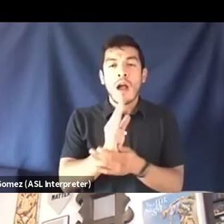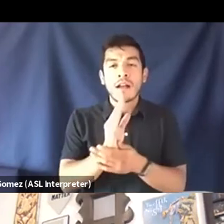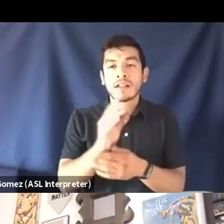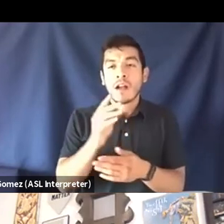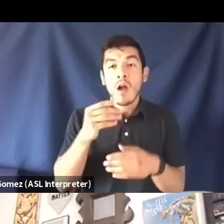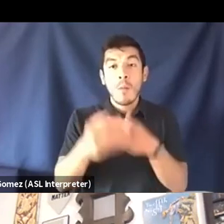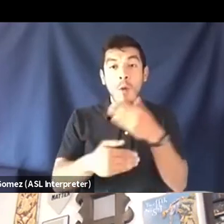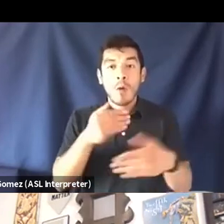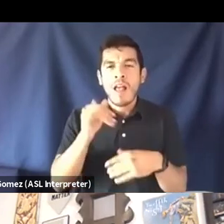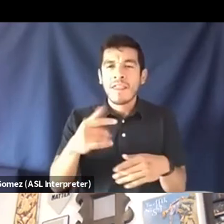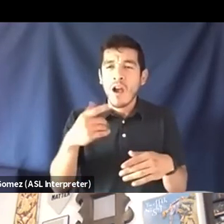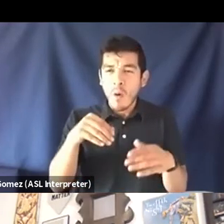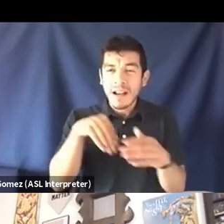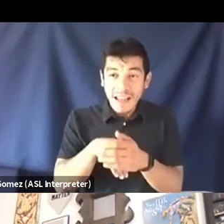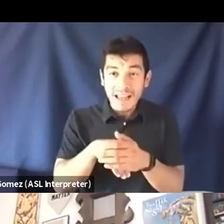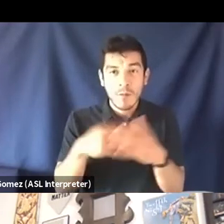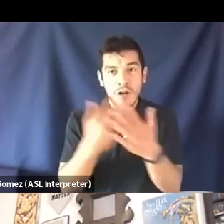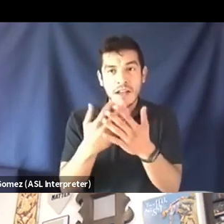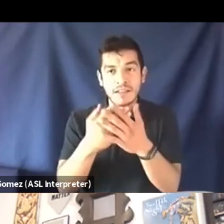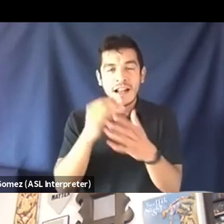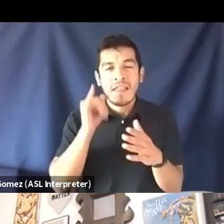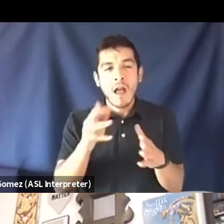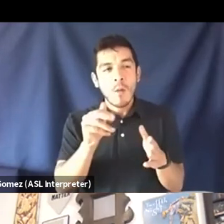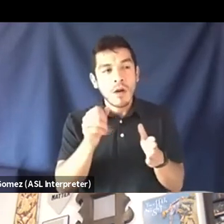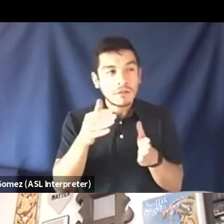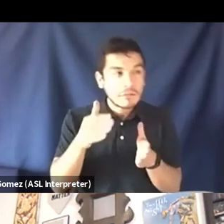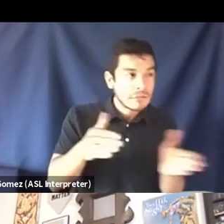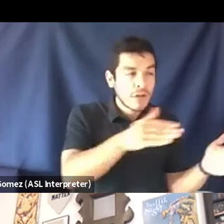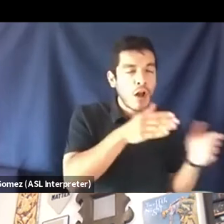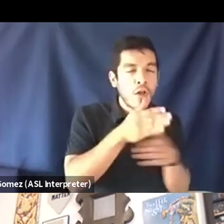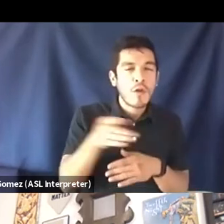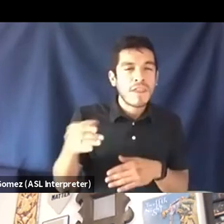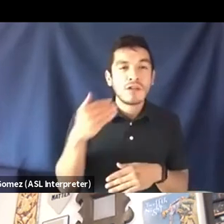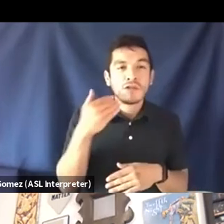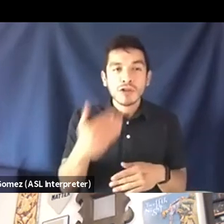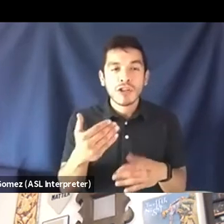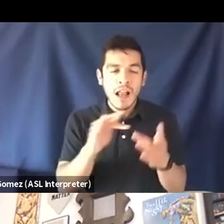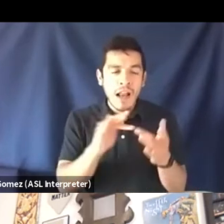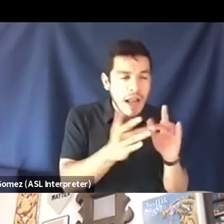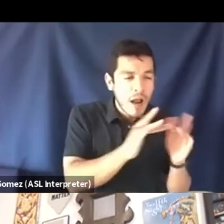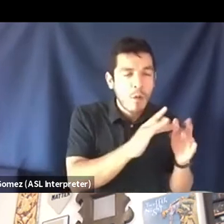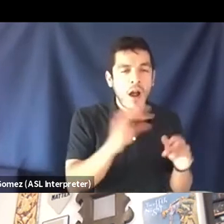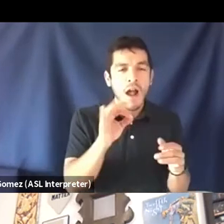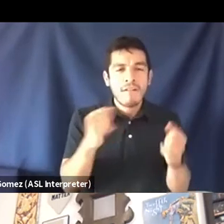inside prison that was funneled out through this amazing underground network of activists through allied